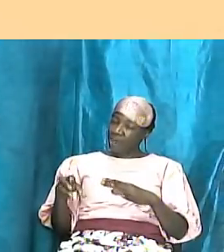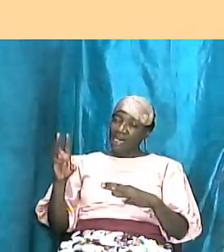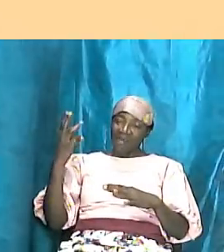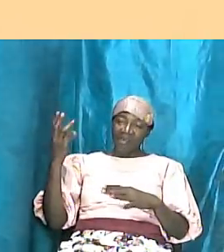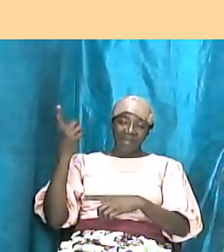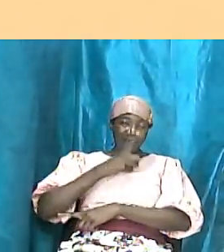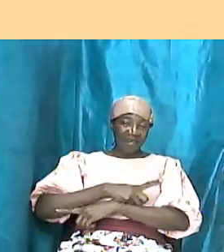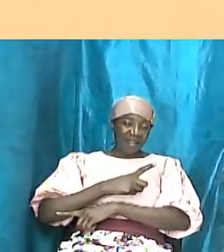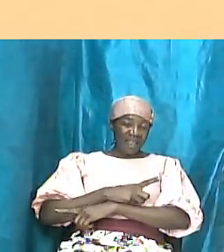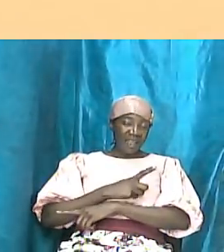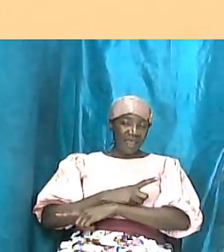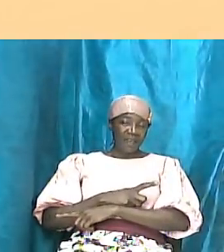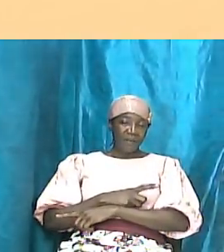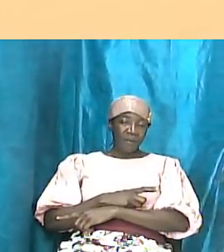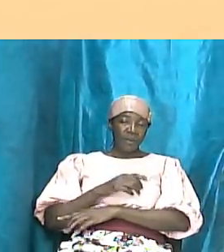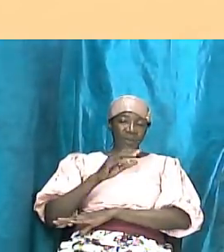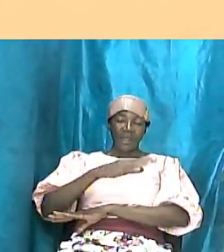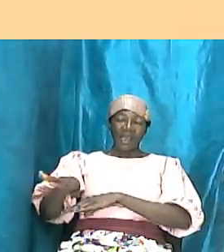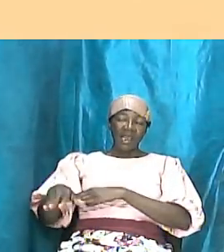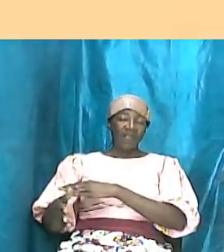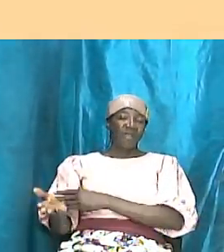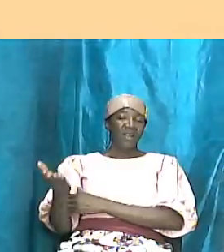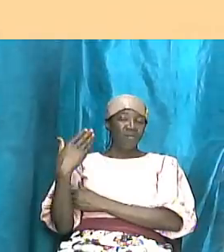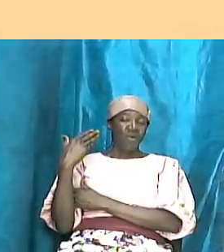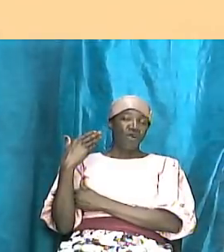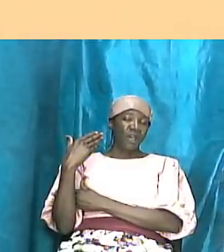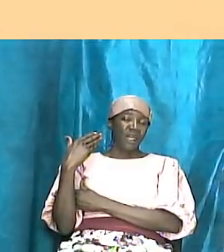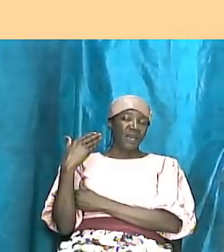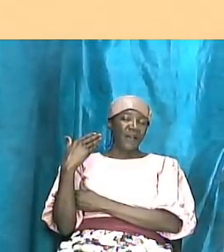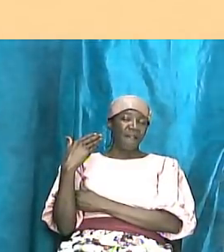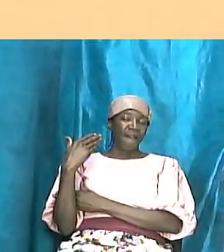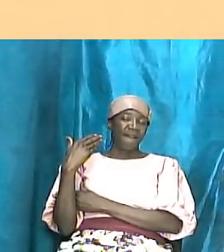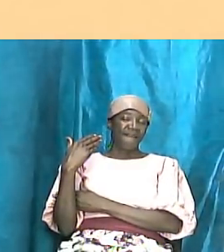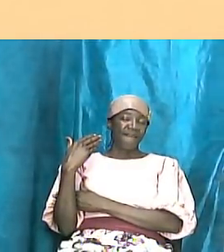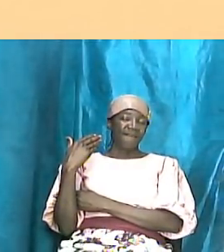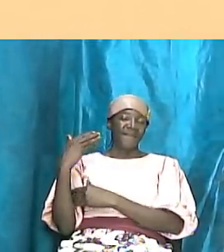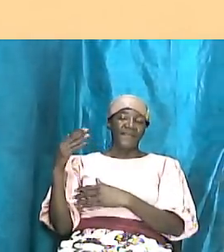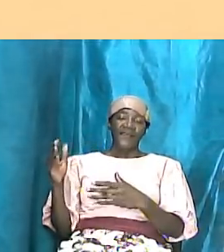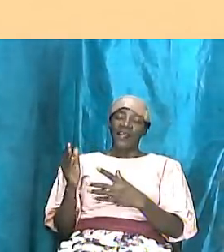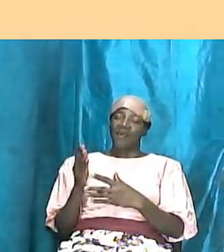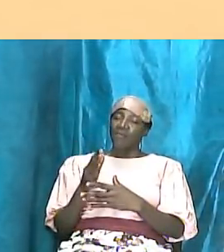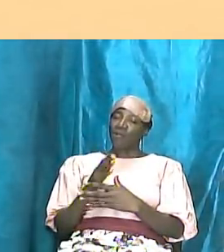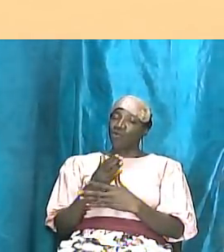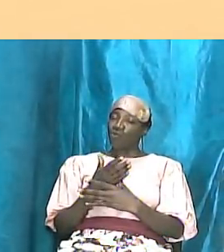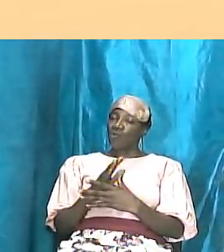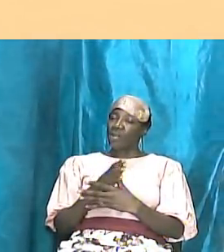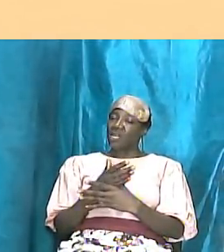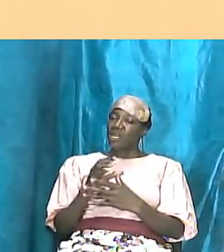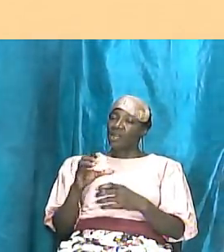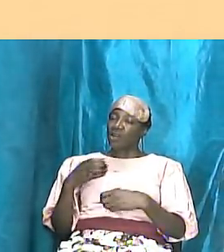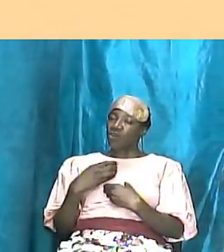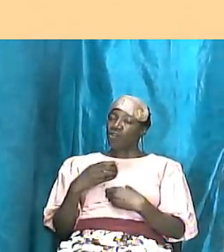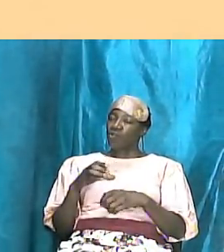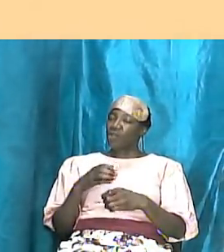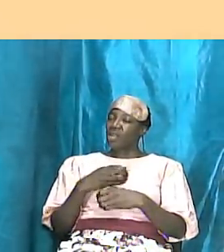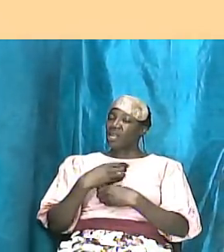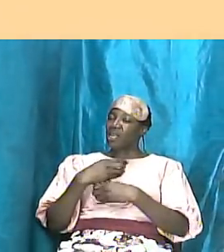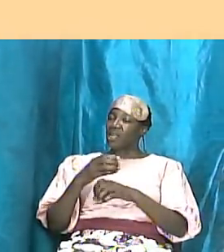Six times the evening and the morning. And in between, the creative